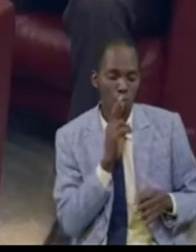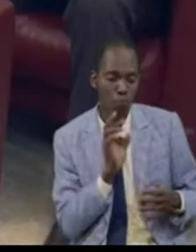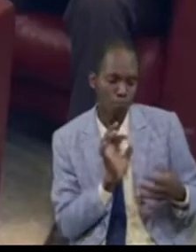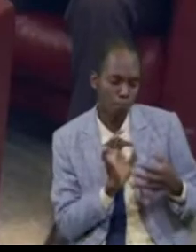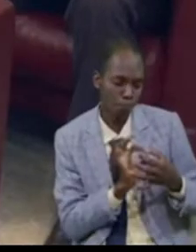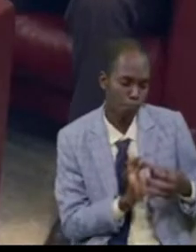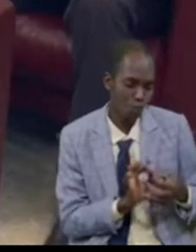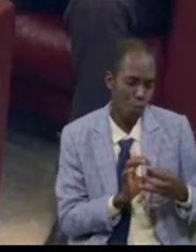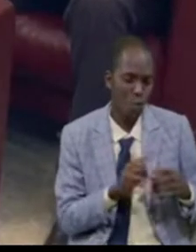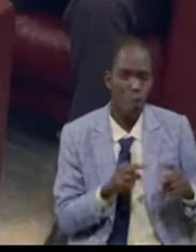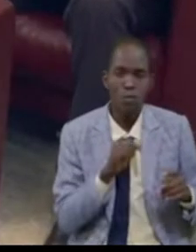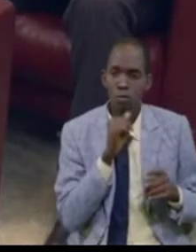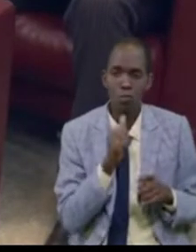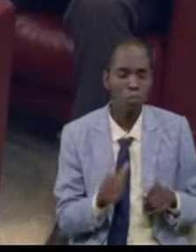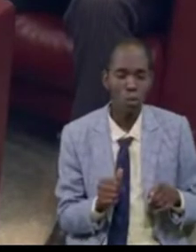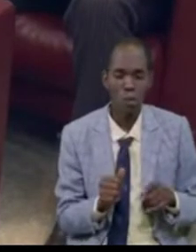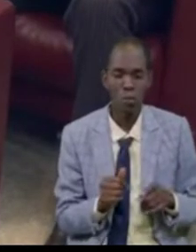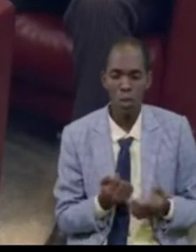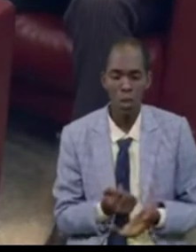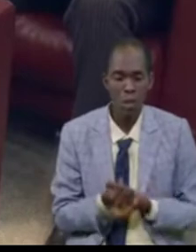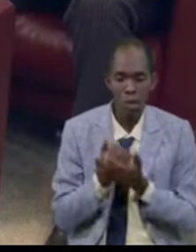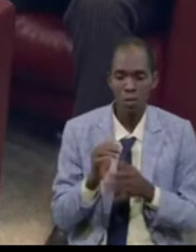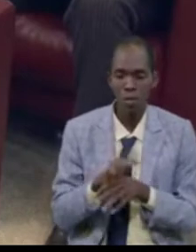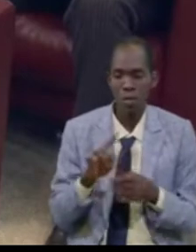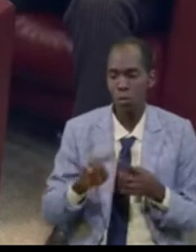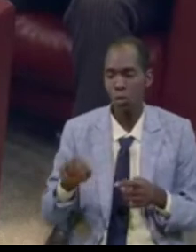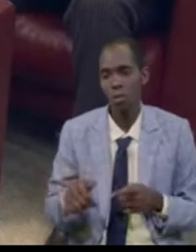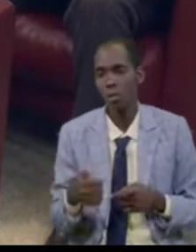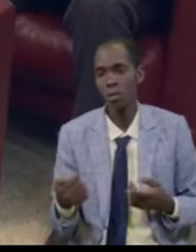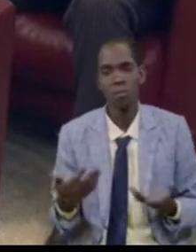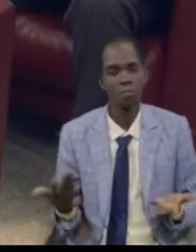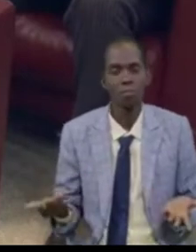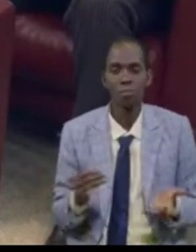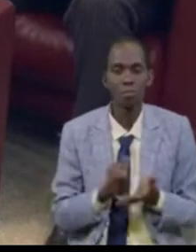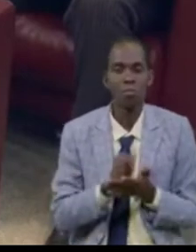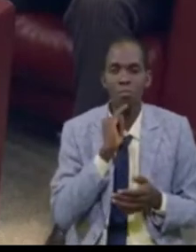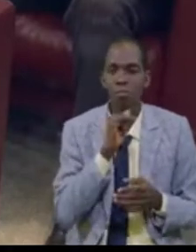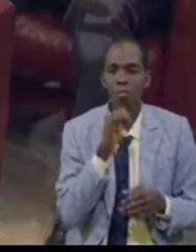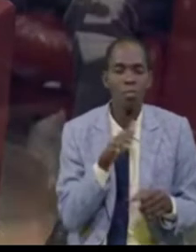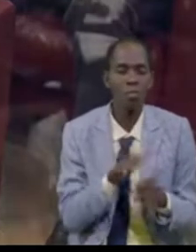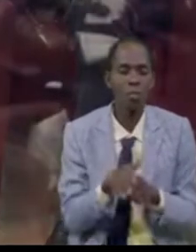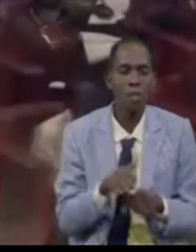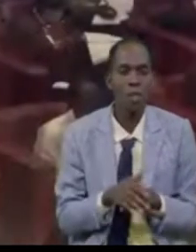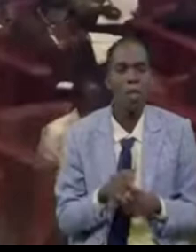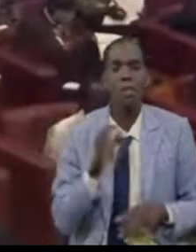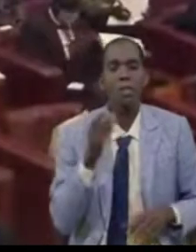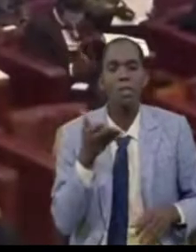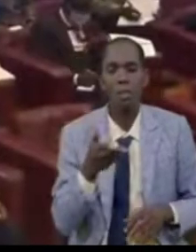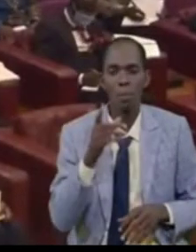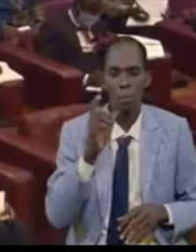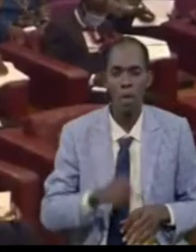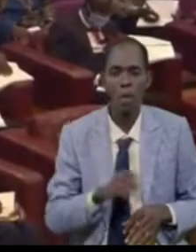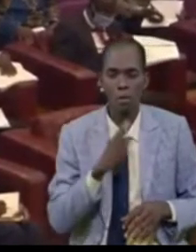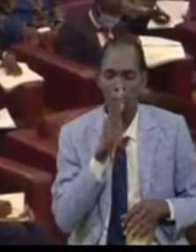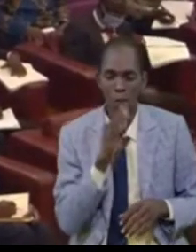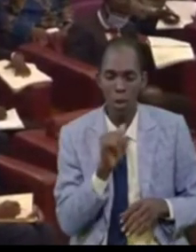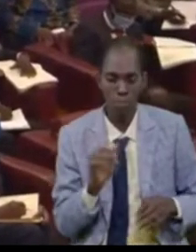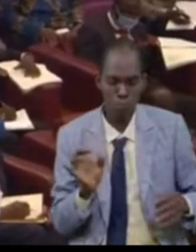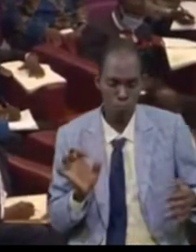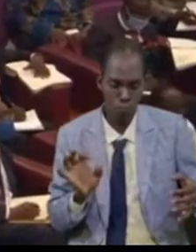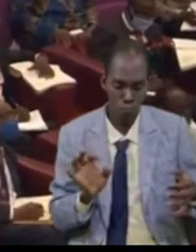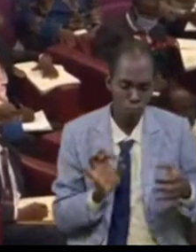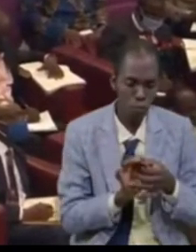not enough. If you are useful and we're not united, that's not enough. There must be a combination of